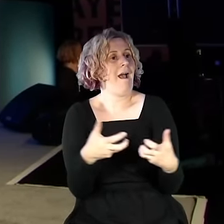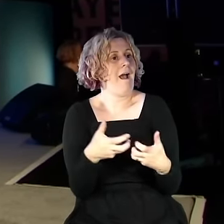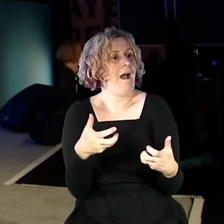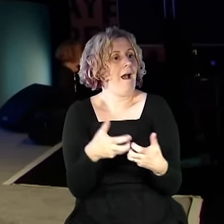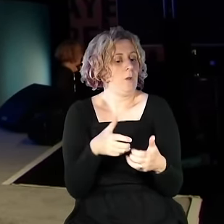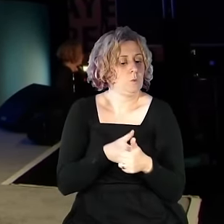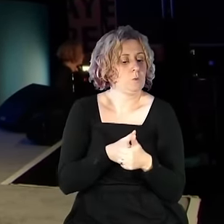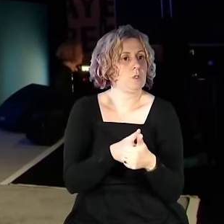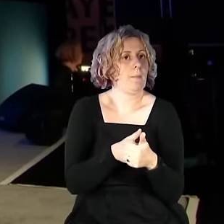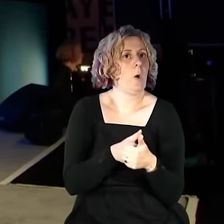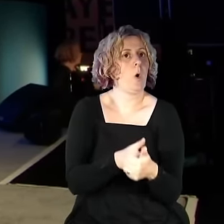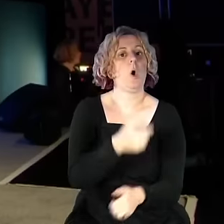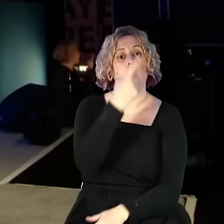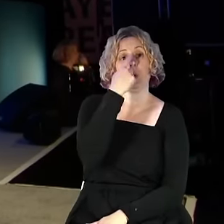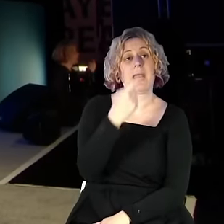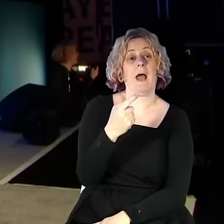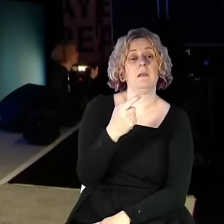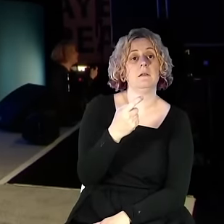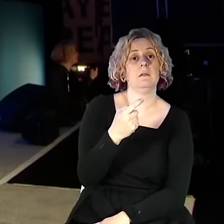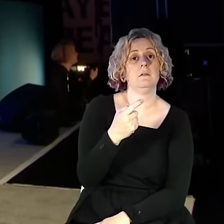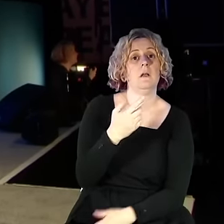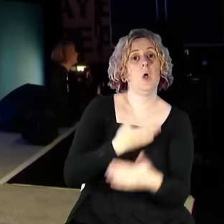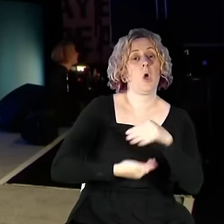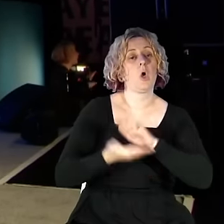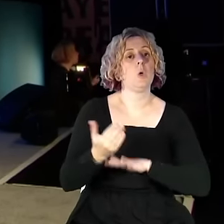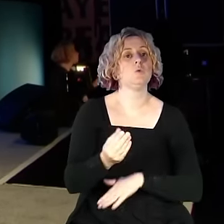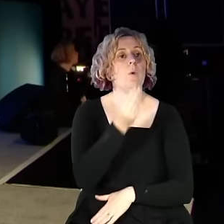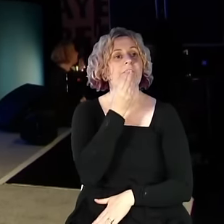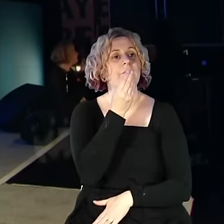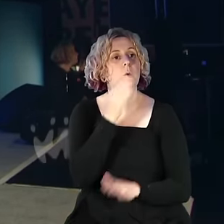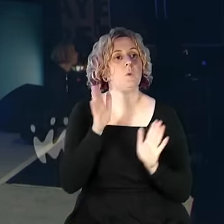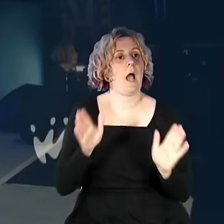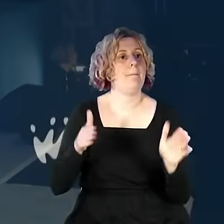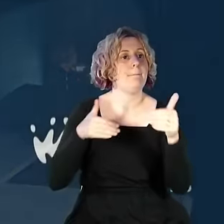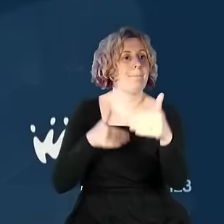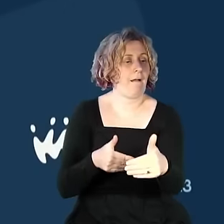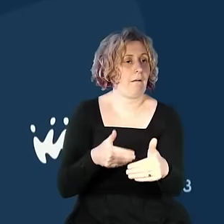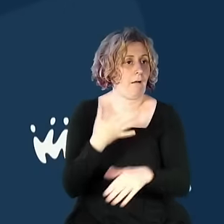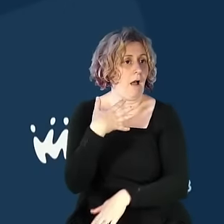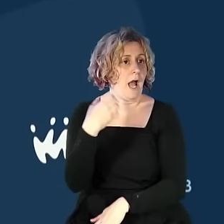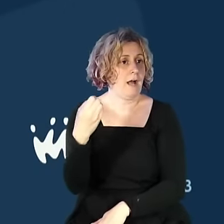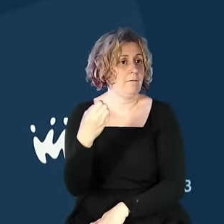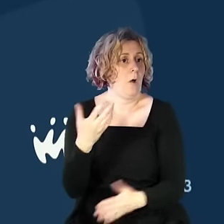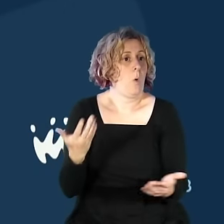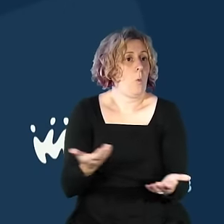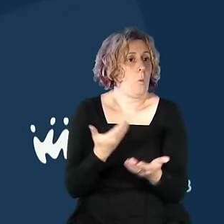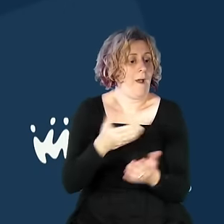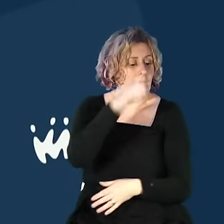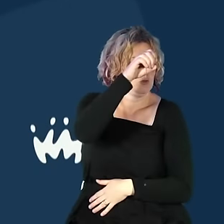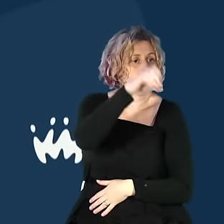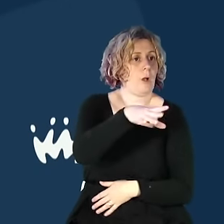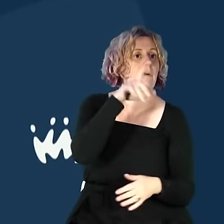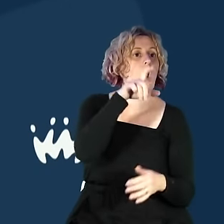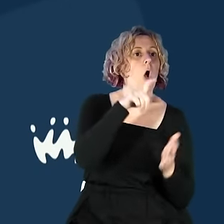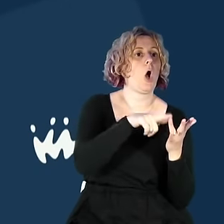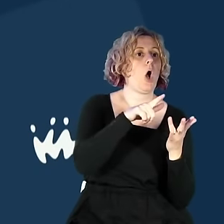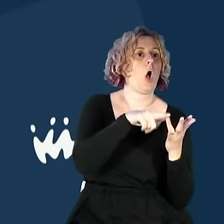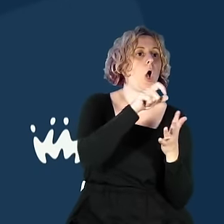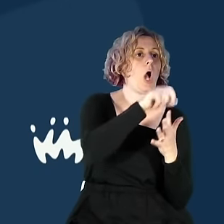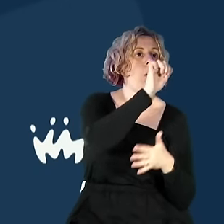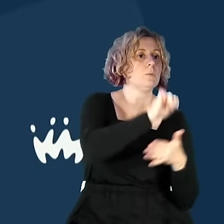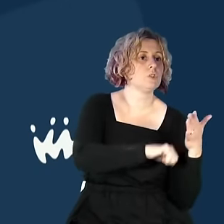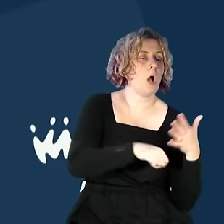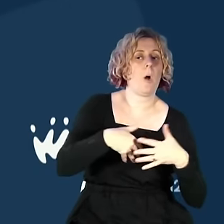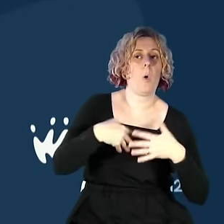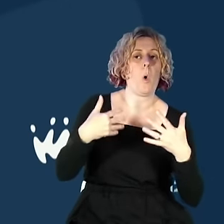a local food bank. There's a donation point both at booths and at the co-op, both local to the site here. And you can